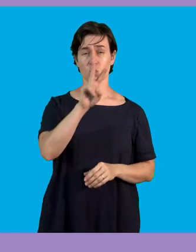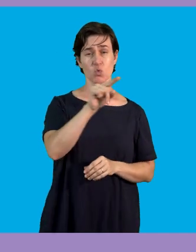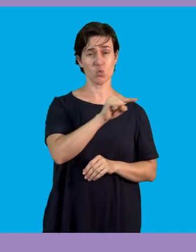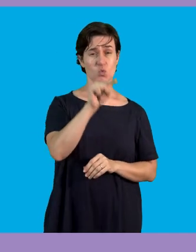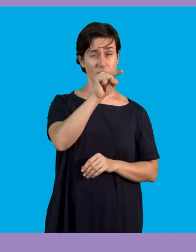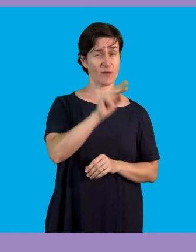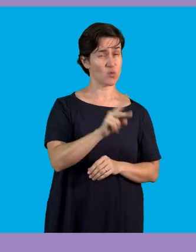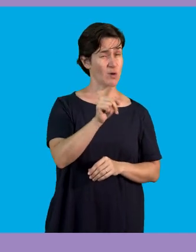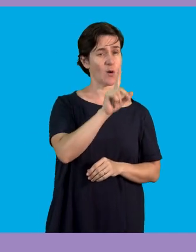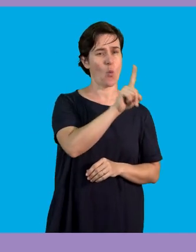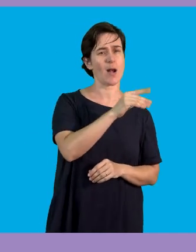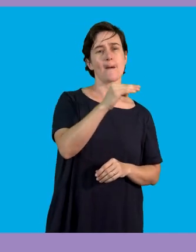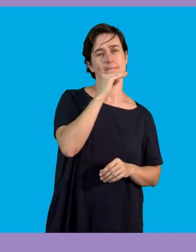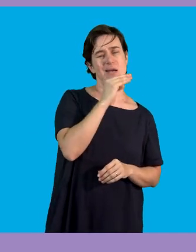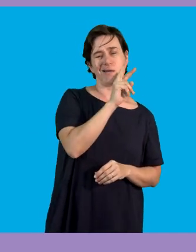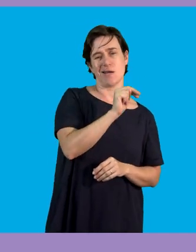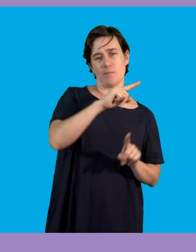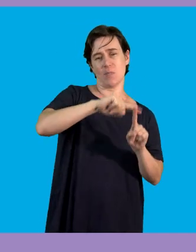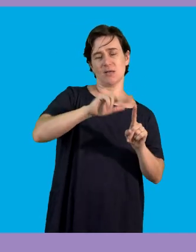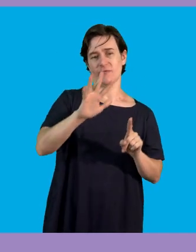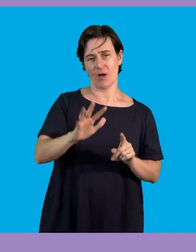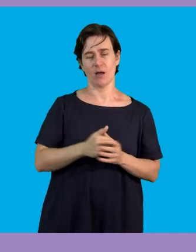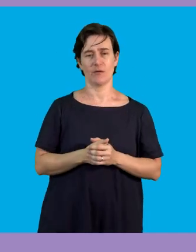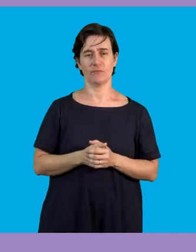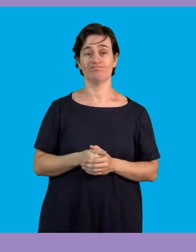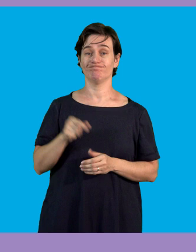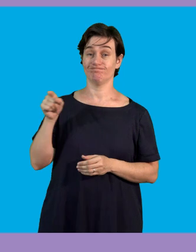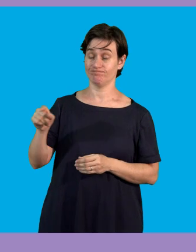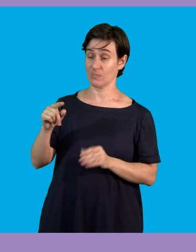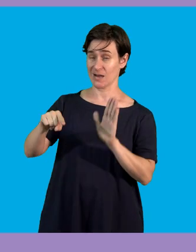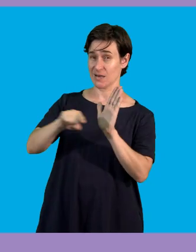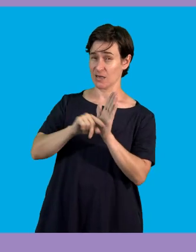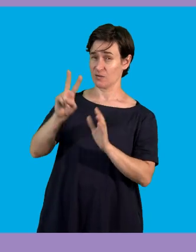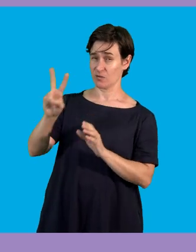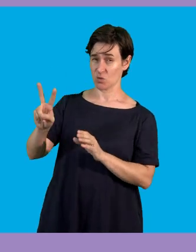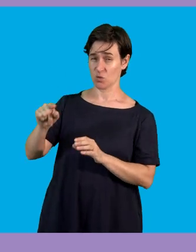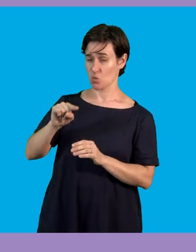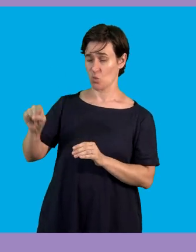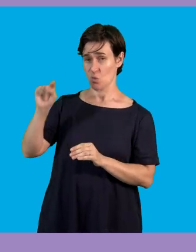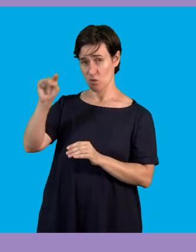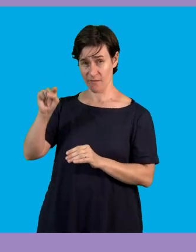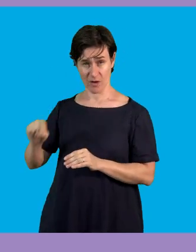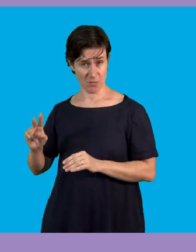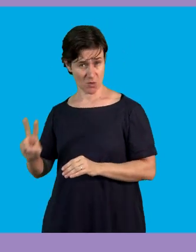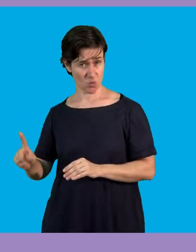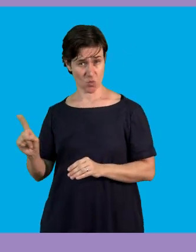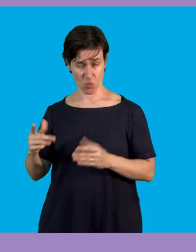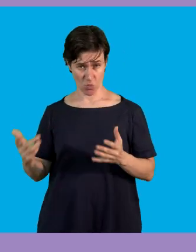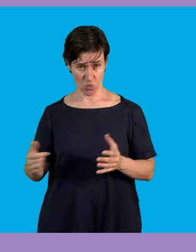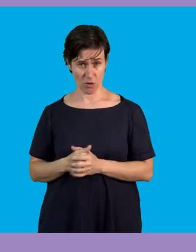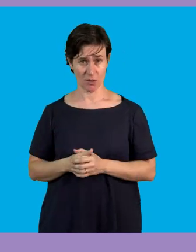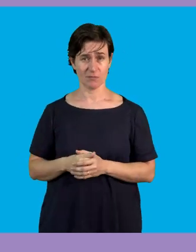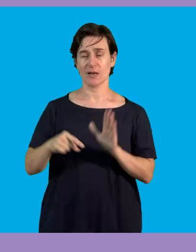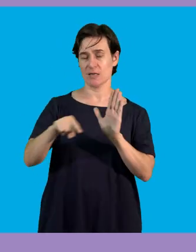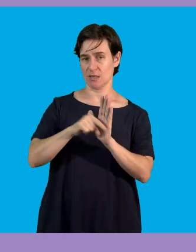1. Then the outcome would be n plus 5 on the left. And on the right-hand side, negative 2 divided by